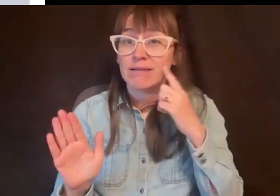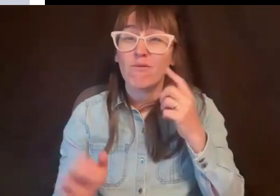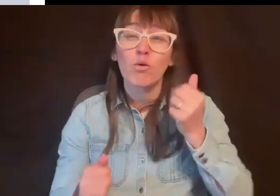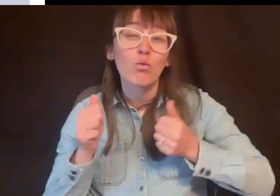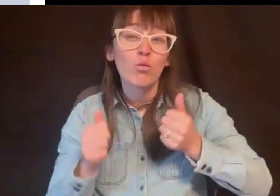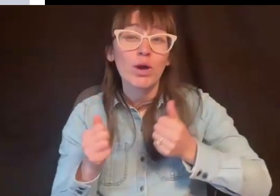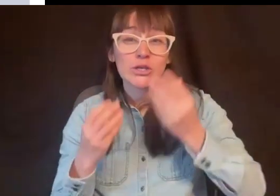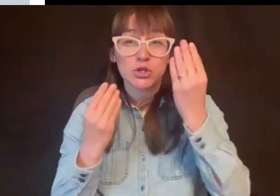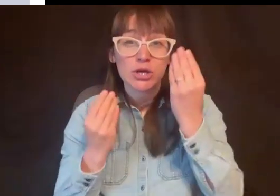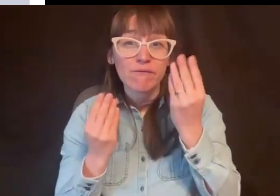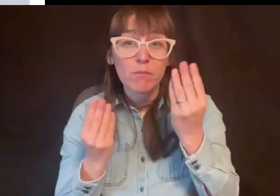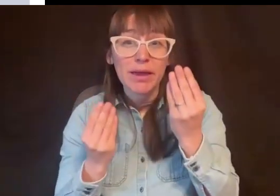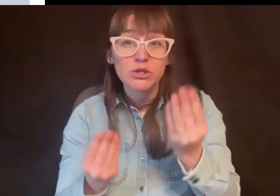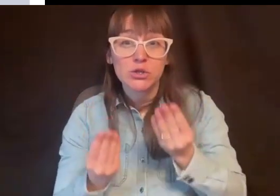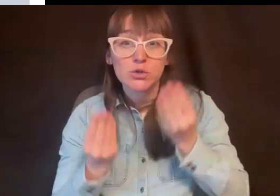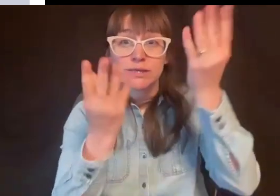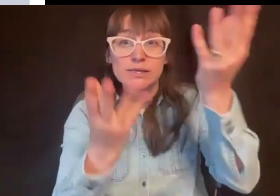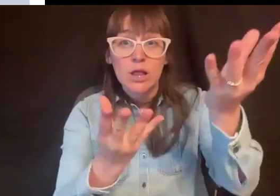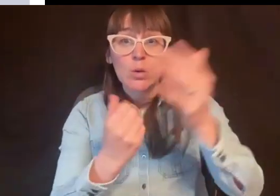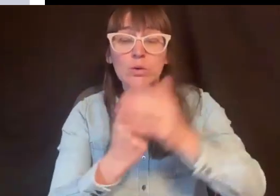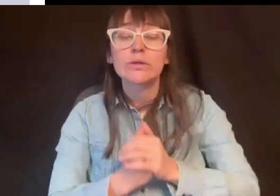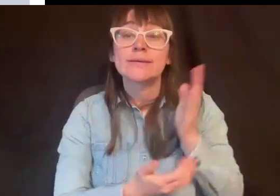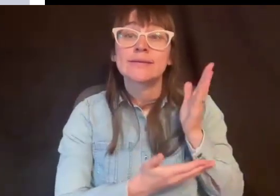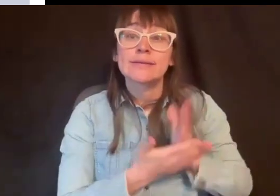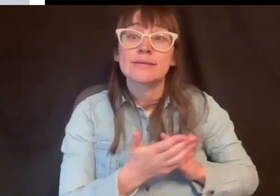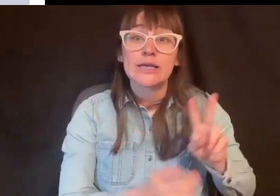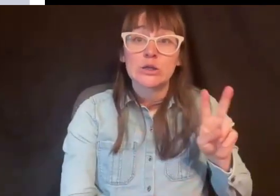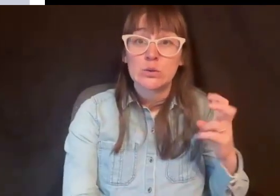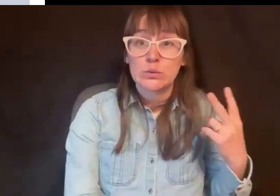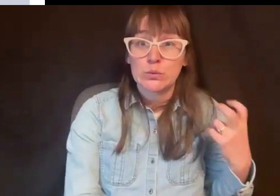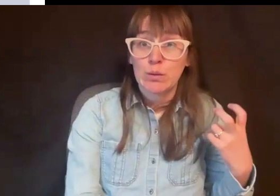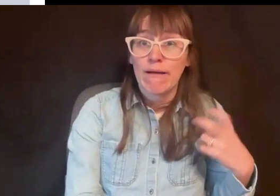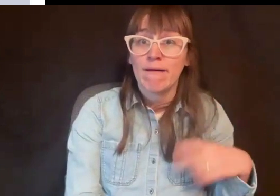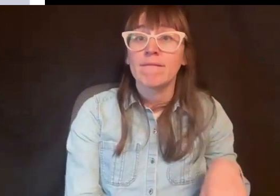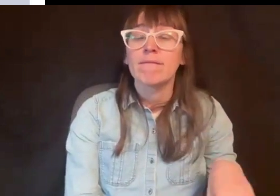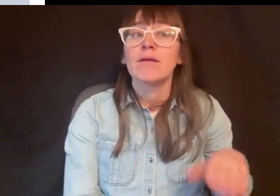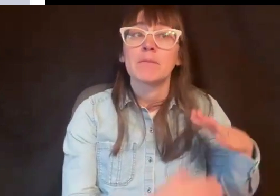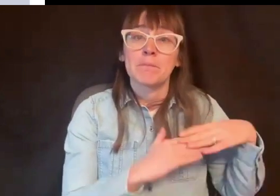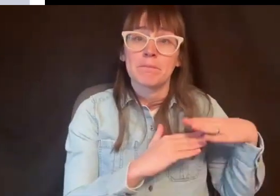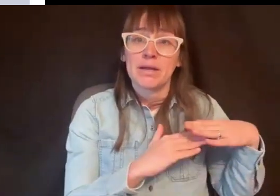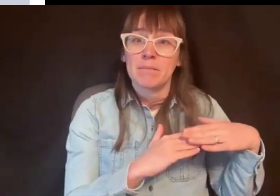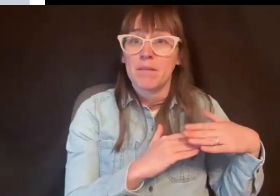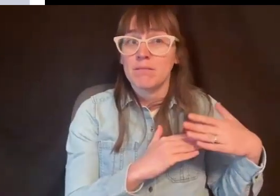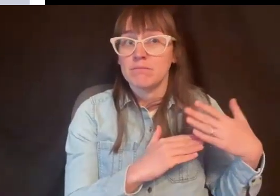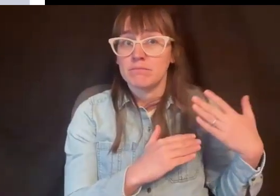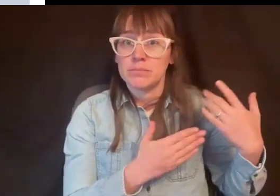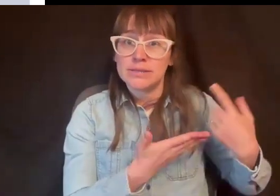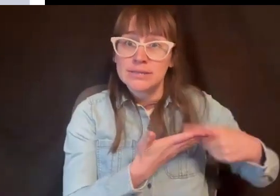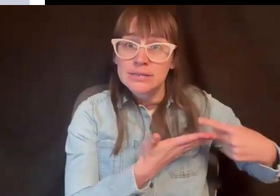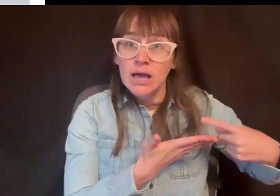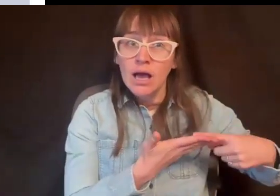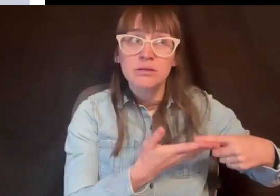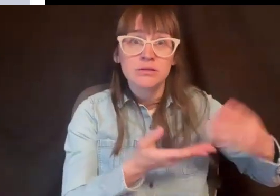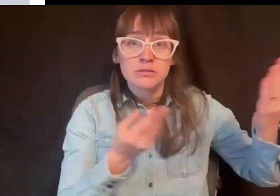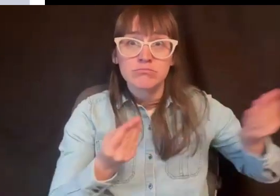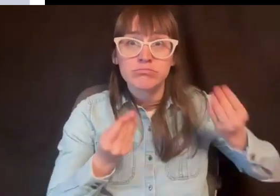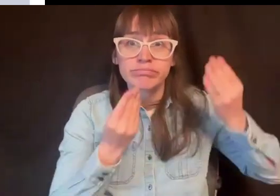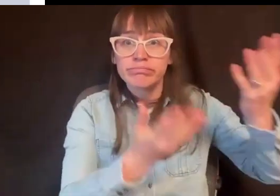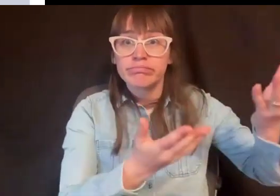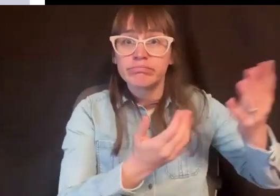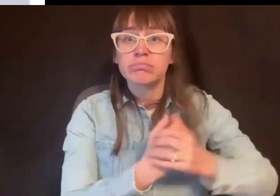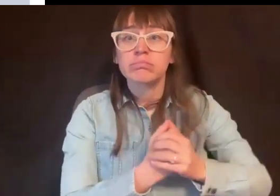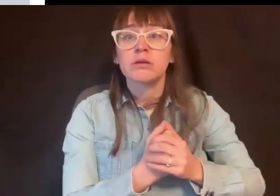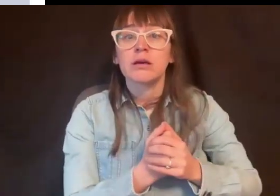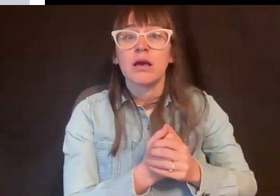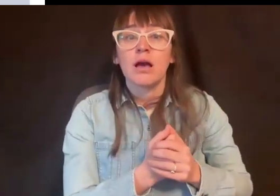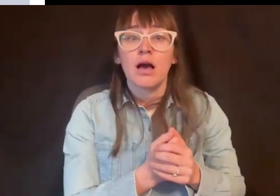to be disclosed. So for Section 212 agreements, there's minimum information that we've discussed that needs to be disclosed, but you'll note that the identity